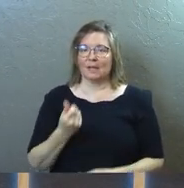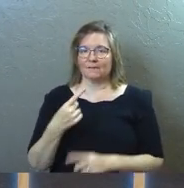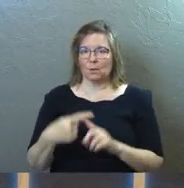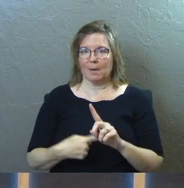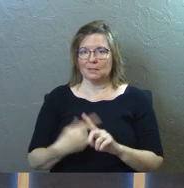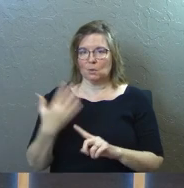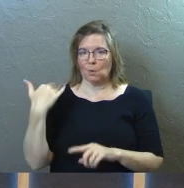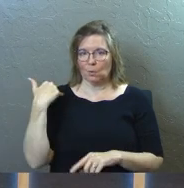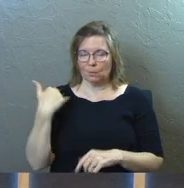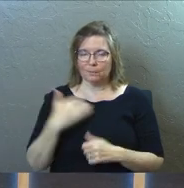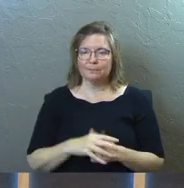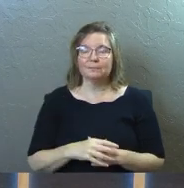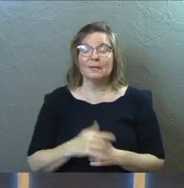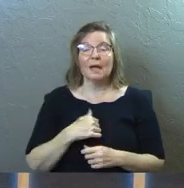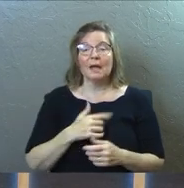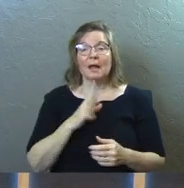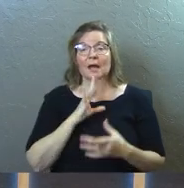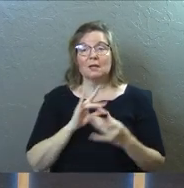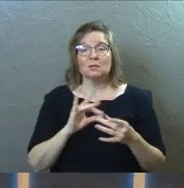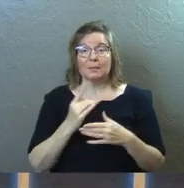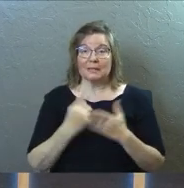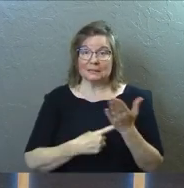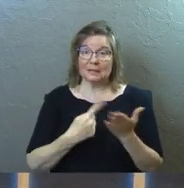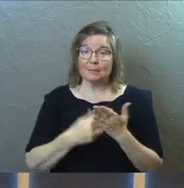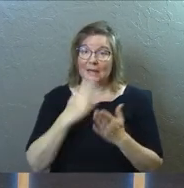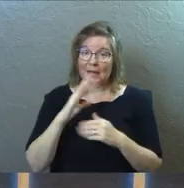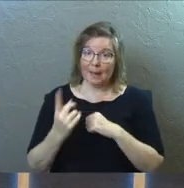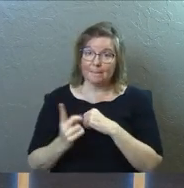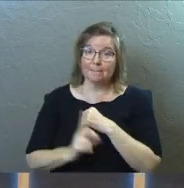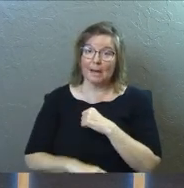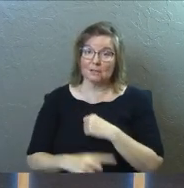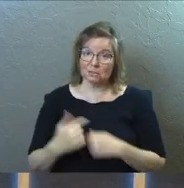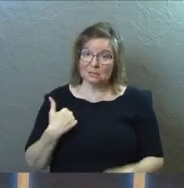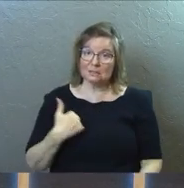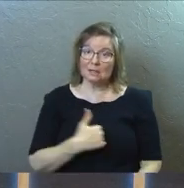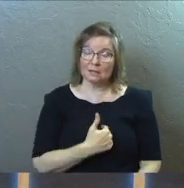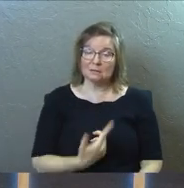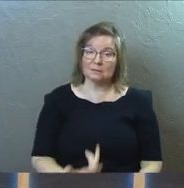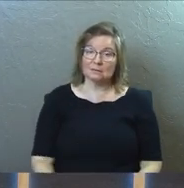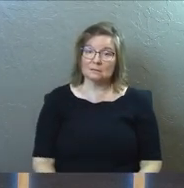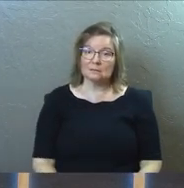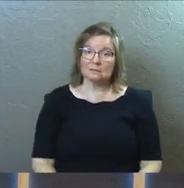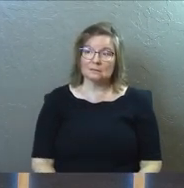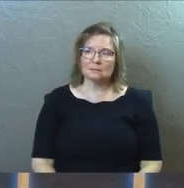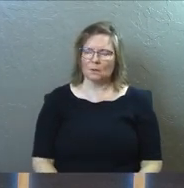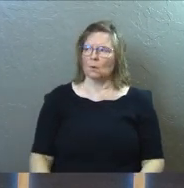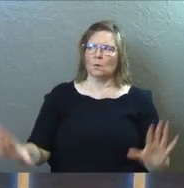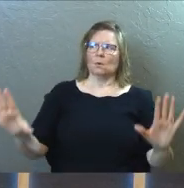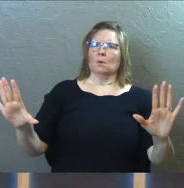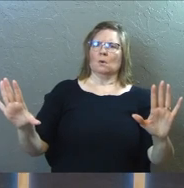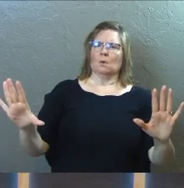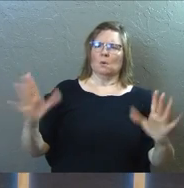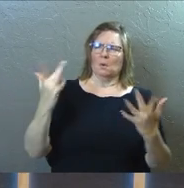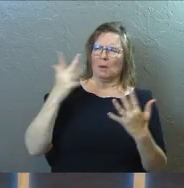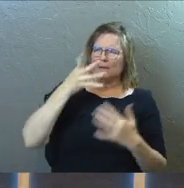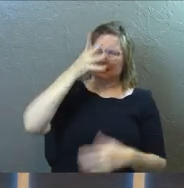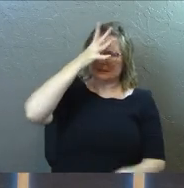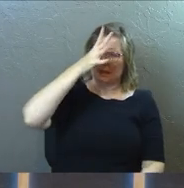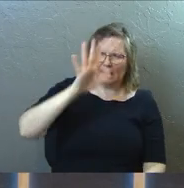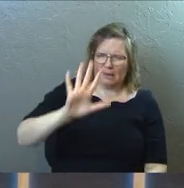few months ago. And I talked about sometimes God punishes us. And they're like, whoa, whoa, wait,